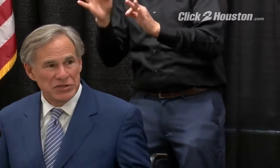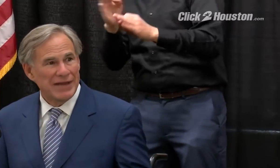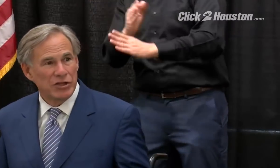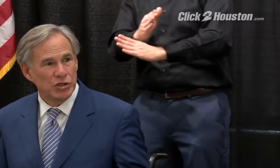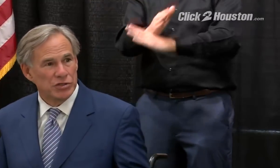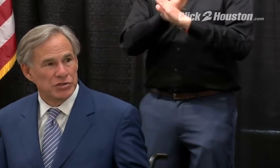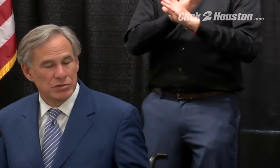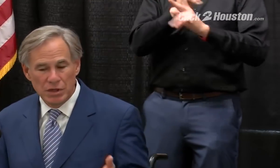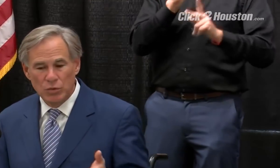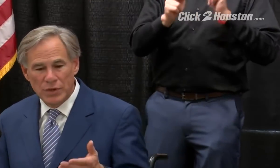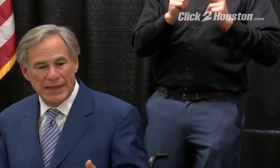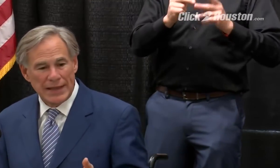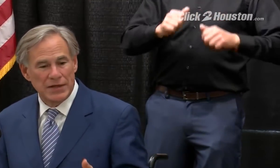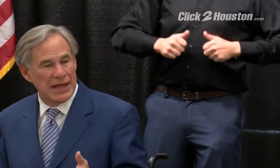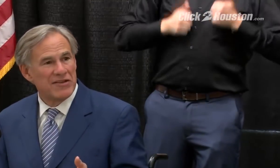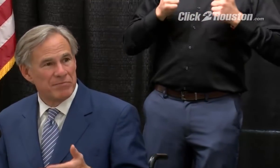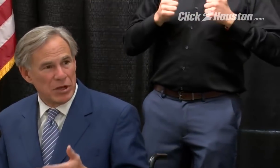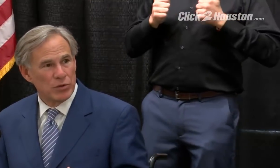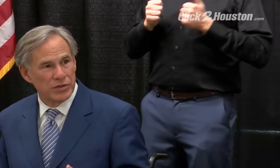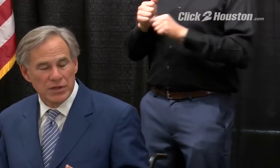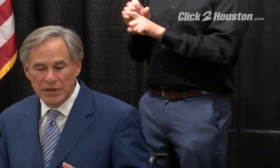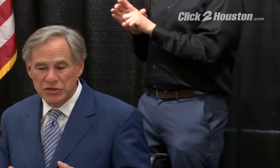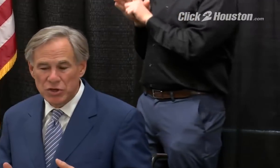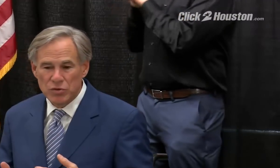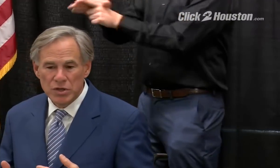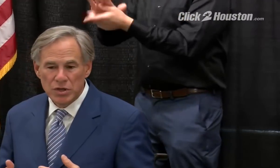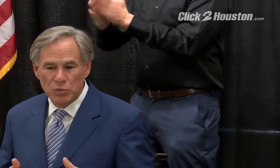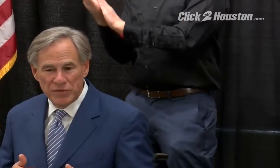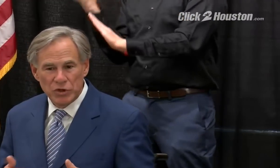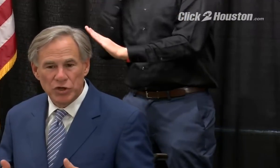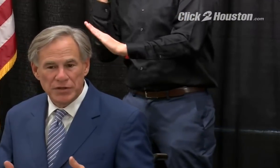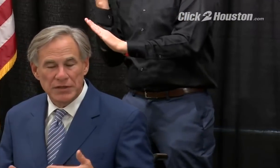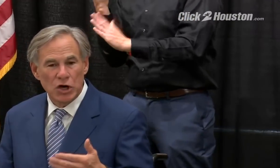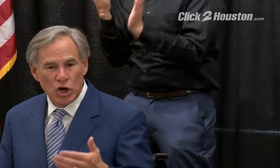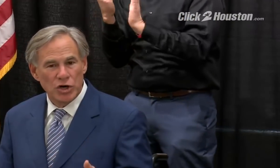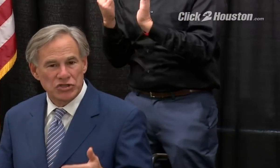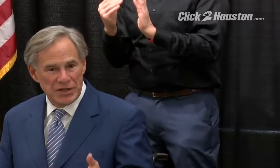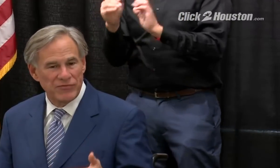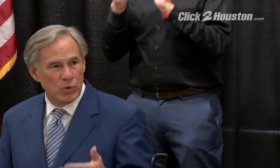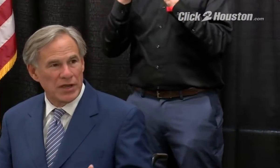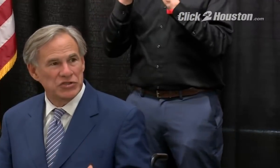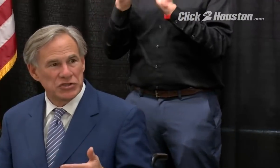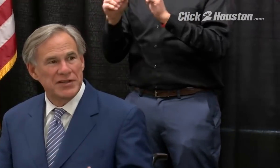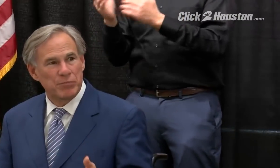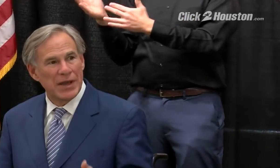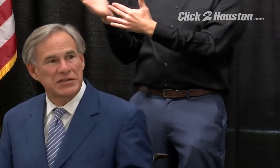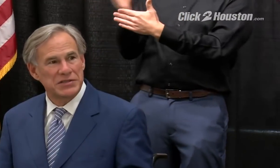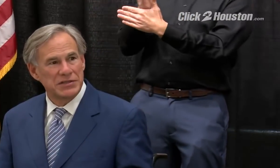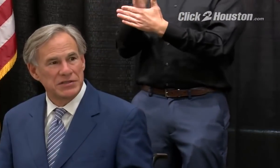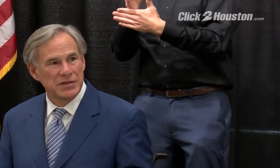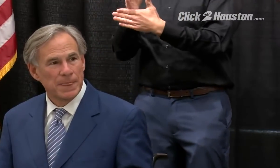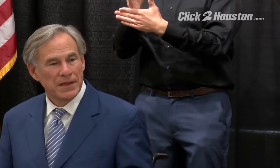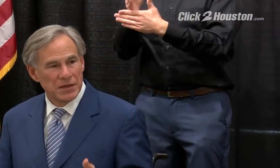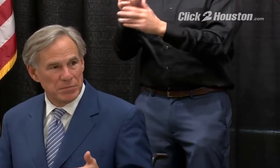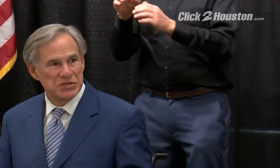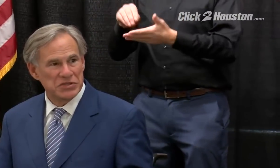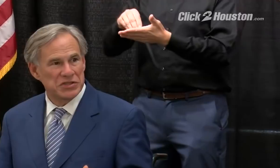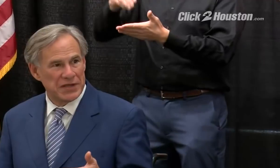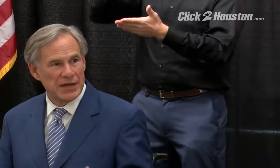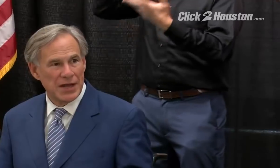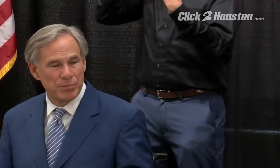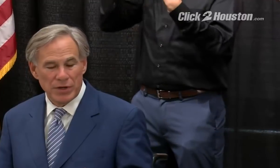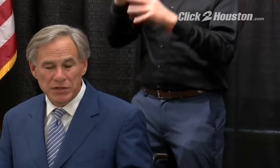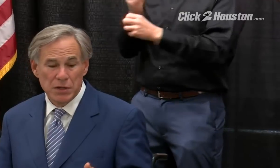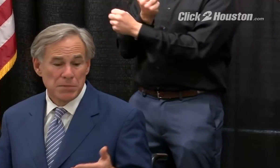ending people's livelihoods. We can have both. And so we've learned that there are safe ways and safe practices that